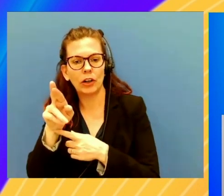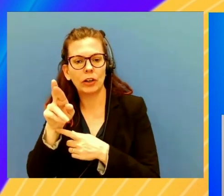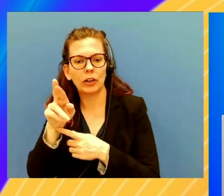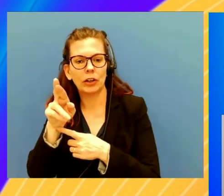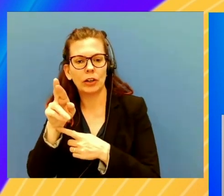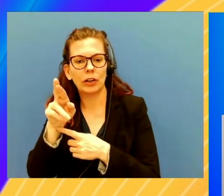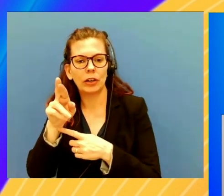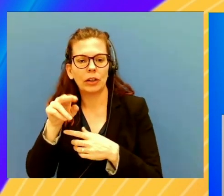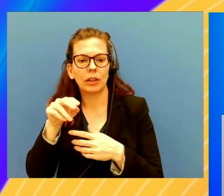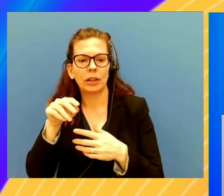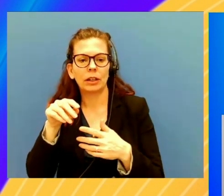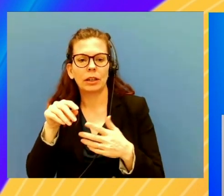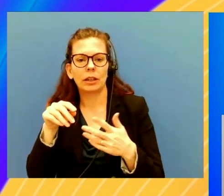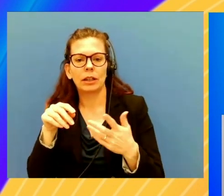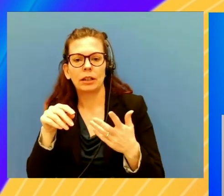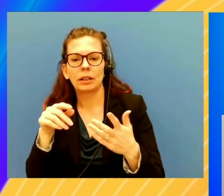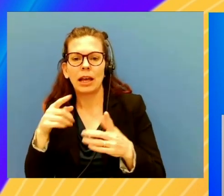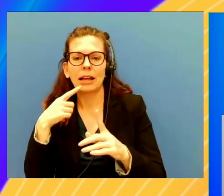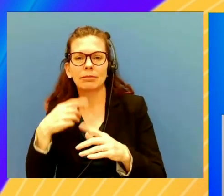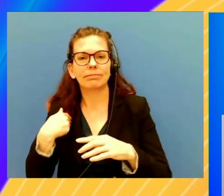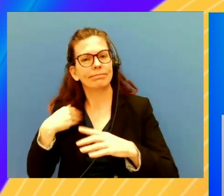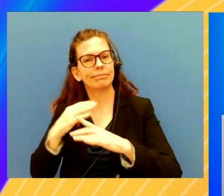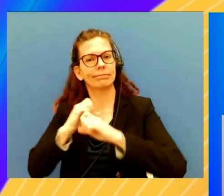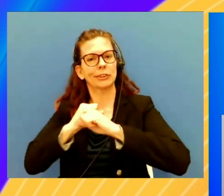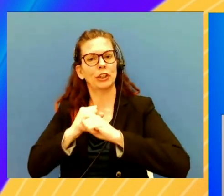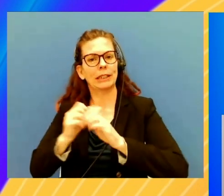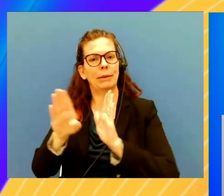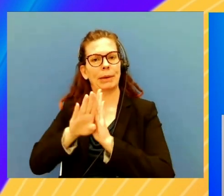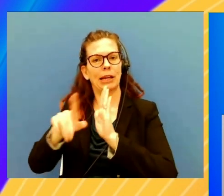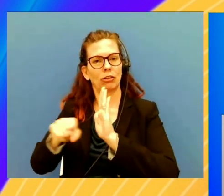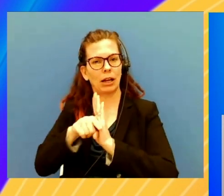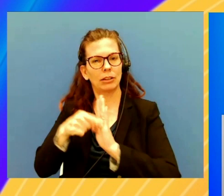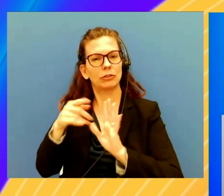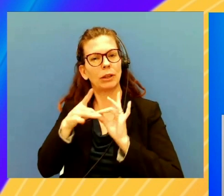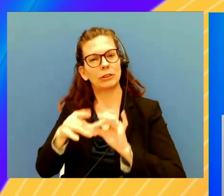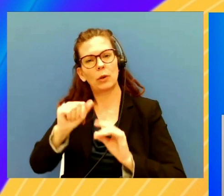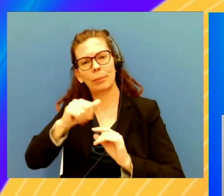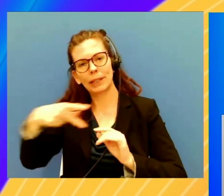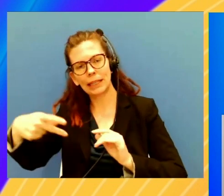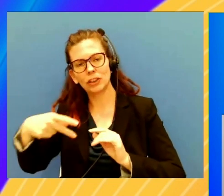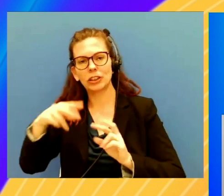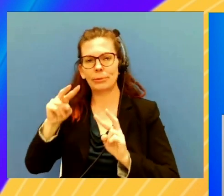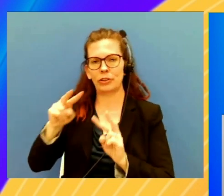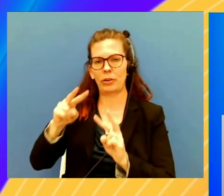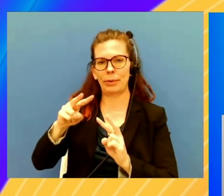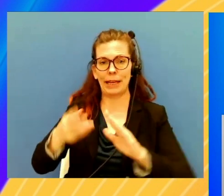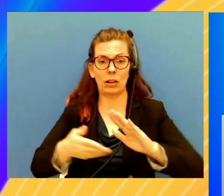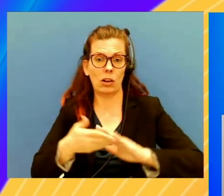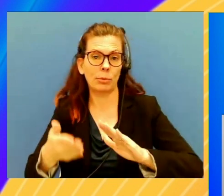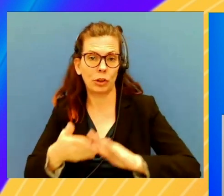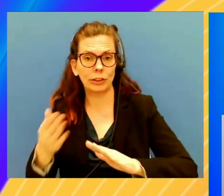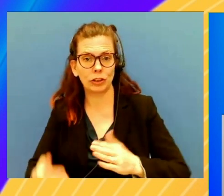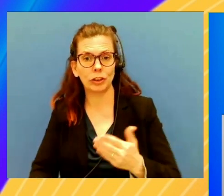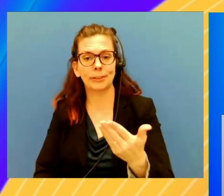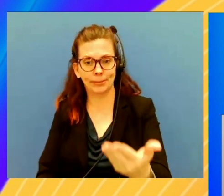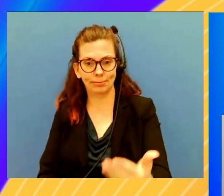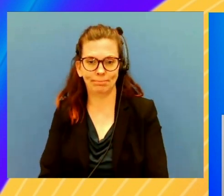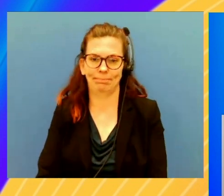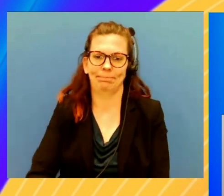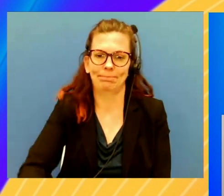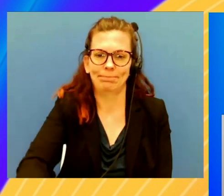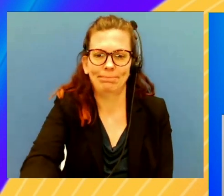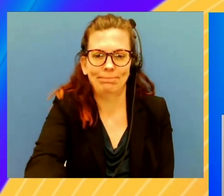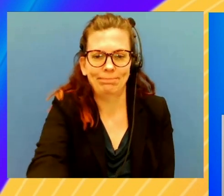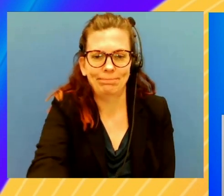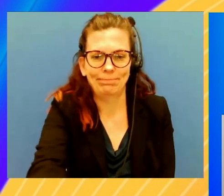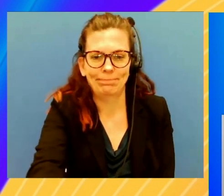from a security background when it comes to like application observability and operations. I have a little bit of insight, but mostly